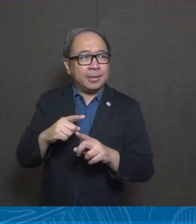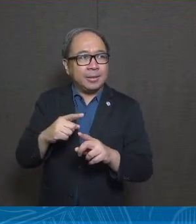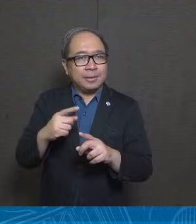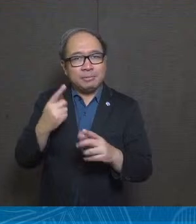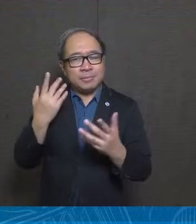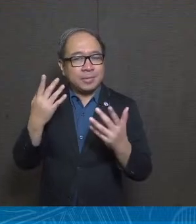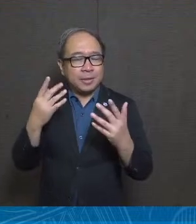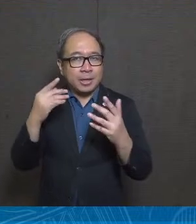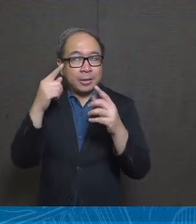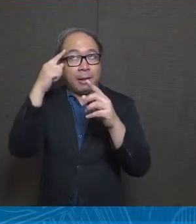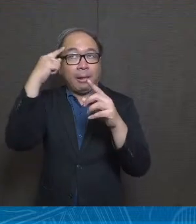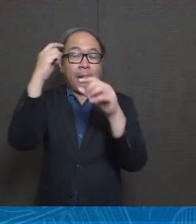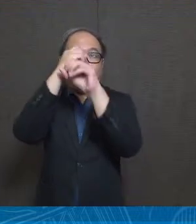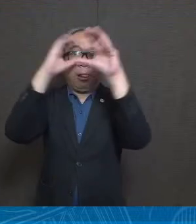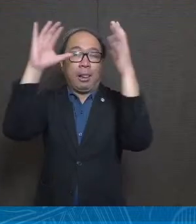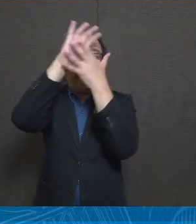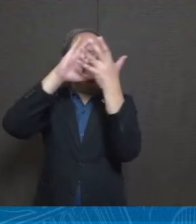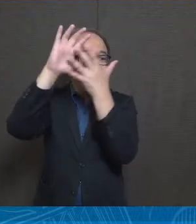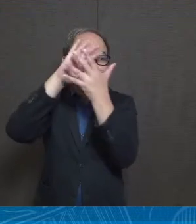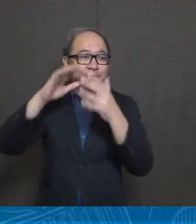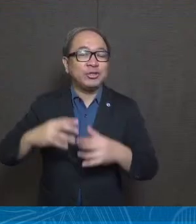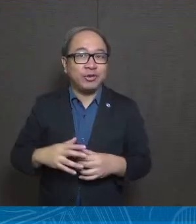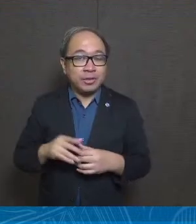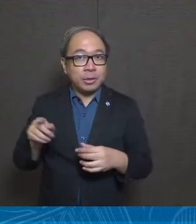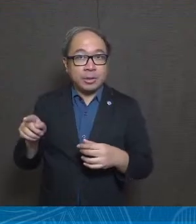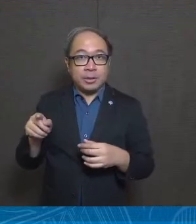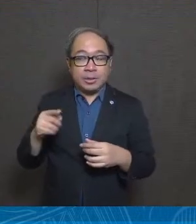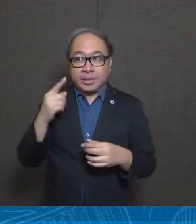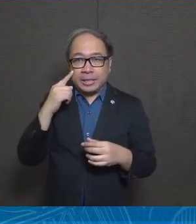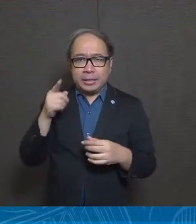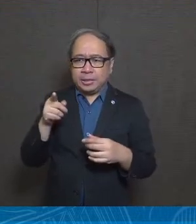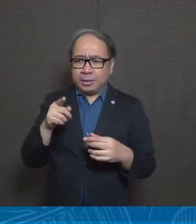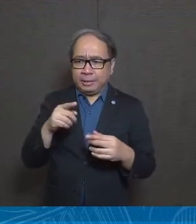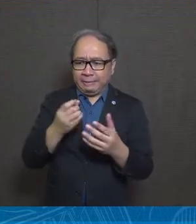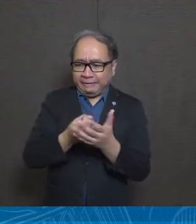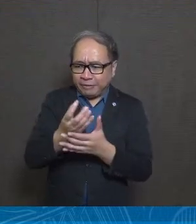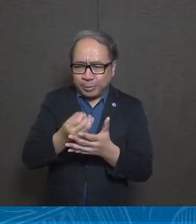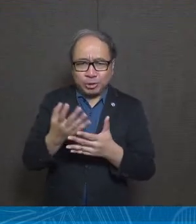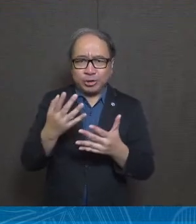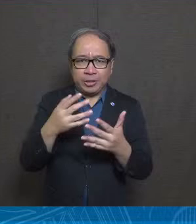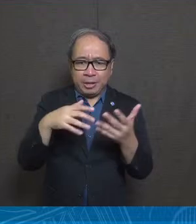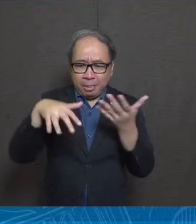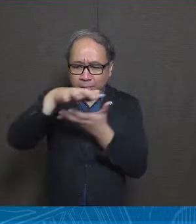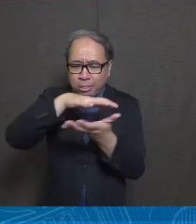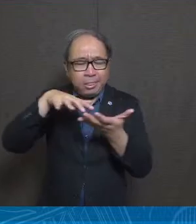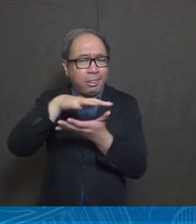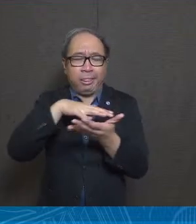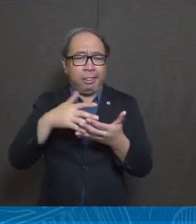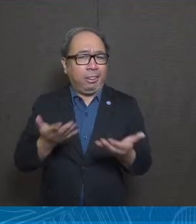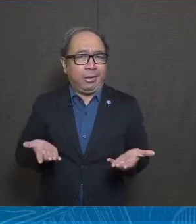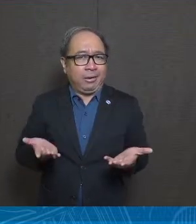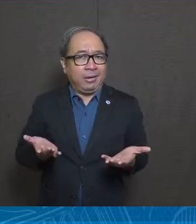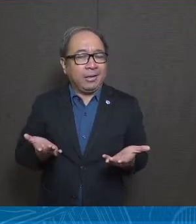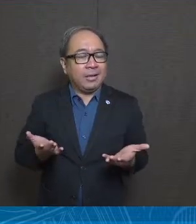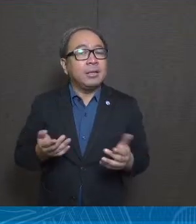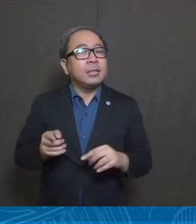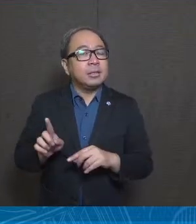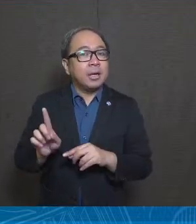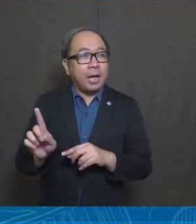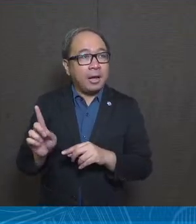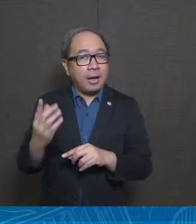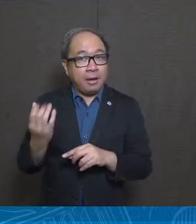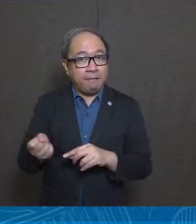Yeah, well, it makes up data. There is an initiative by